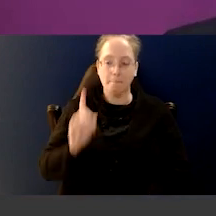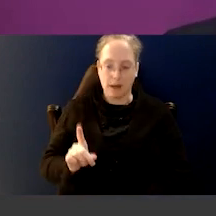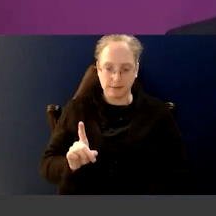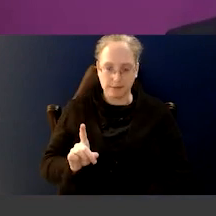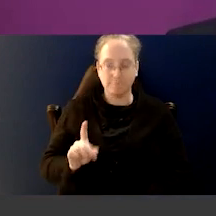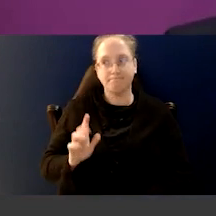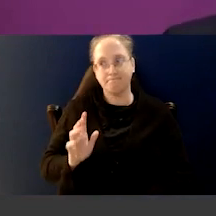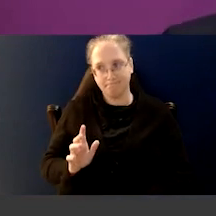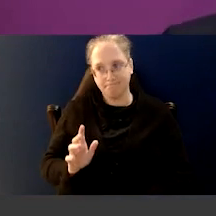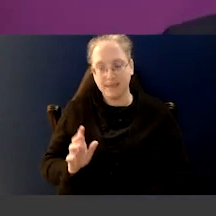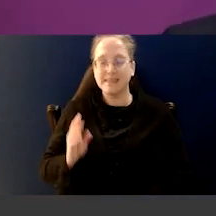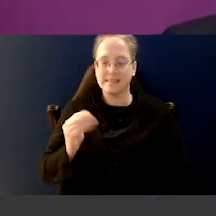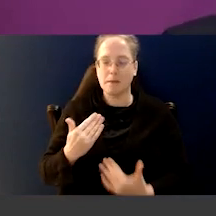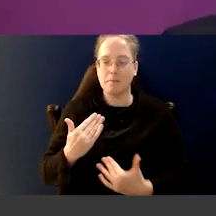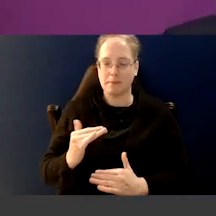constraints around